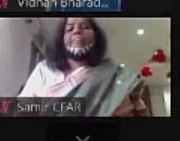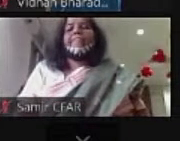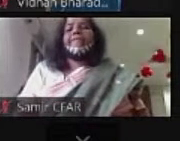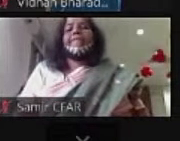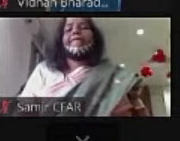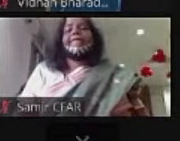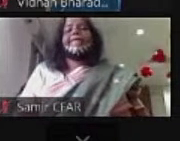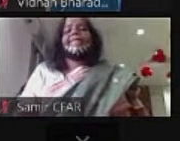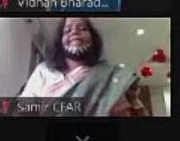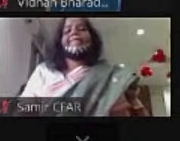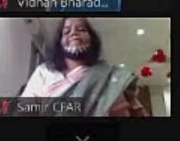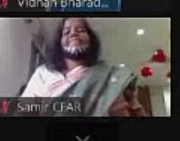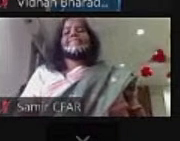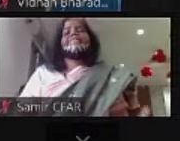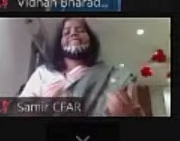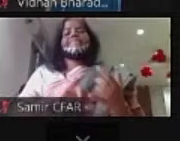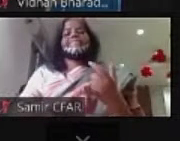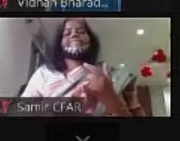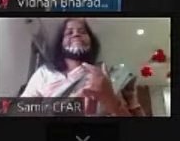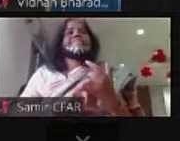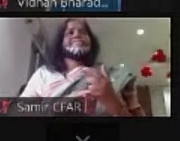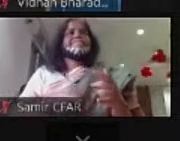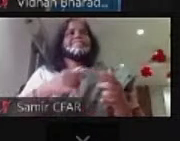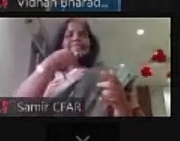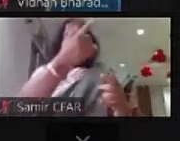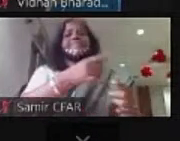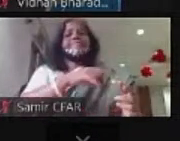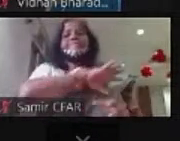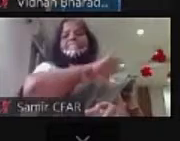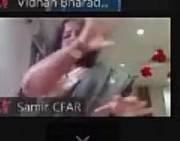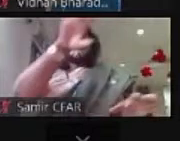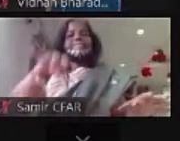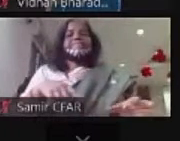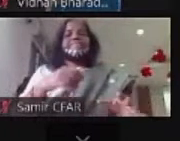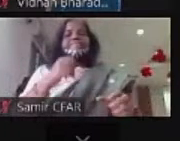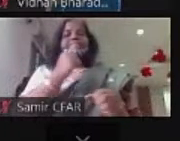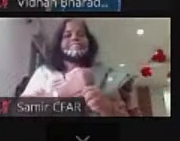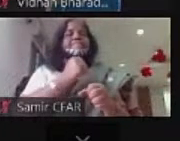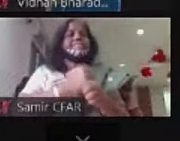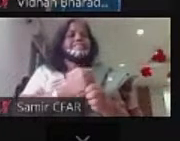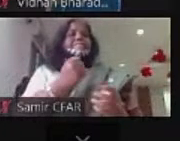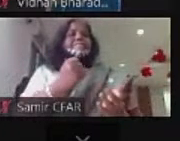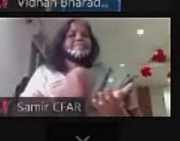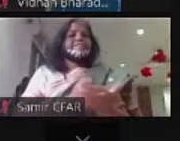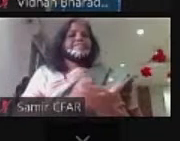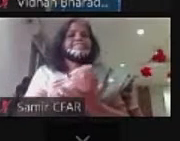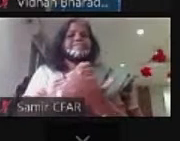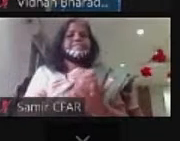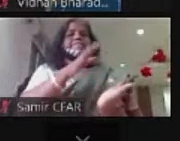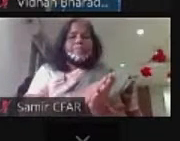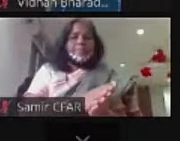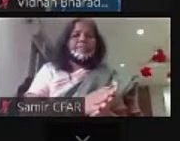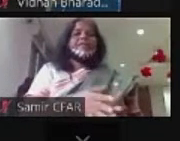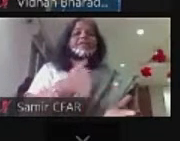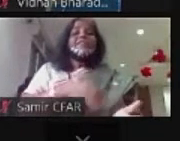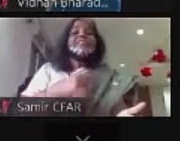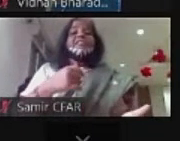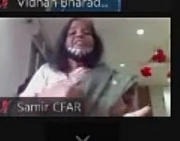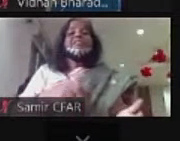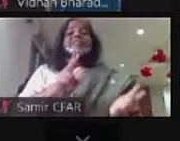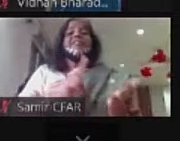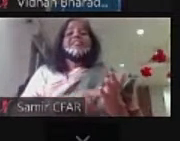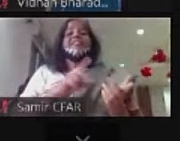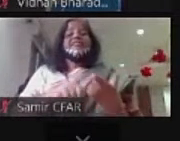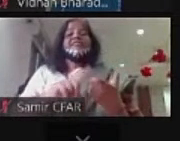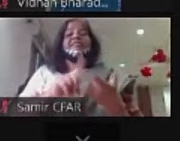And Sanyas, is very important that we do advocacy which has been promised to us about